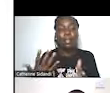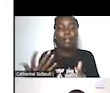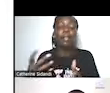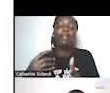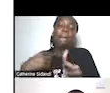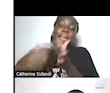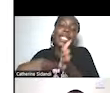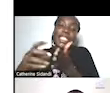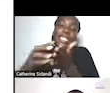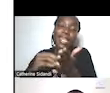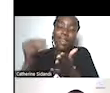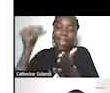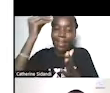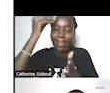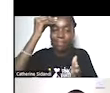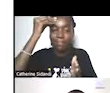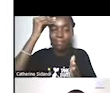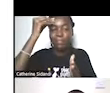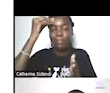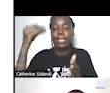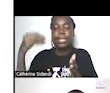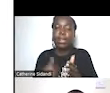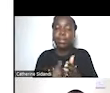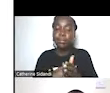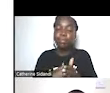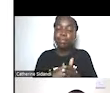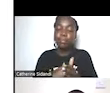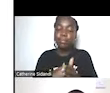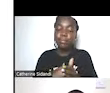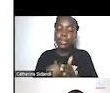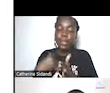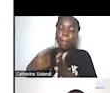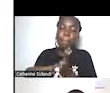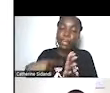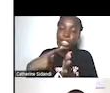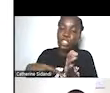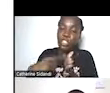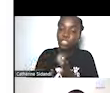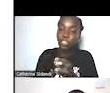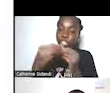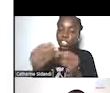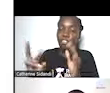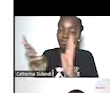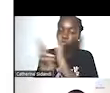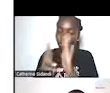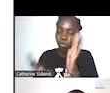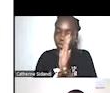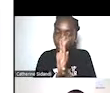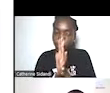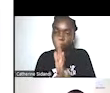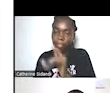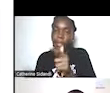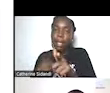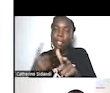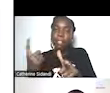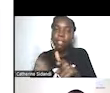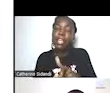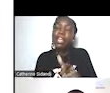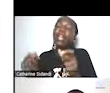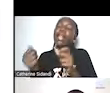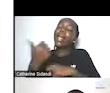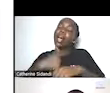learning, where we are giving a machine some set of rules that they can automatically do